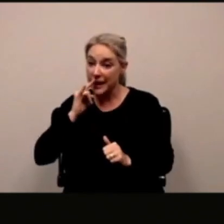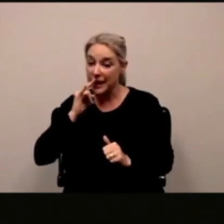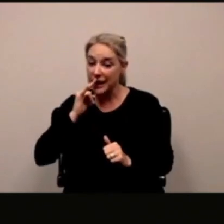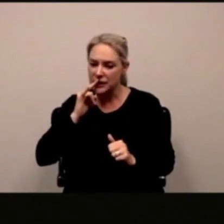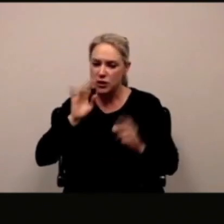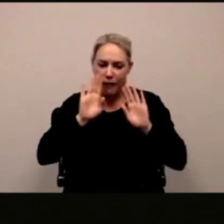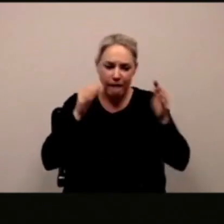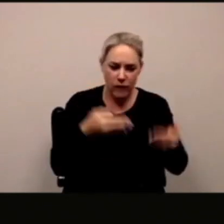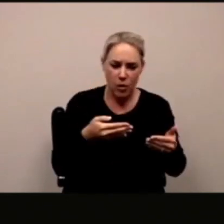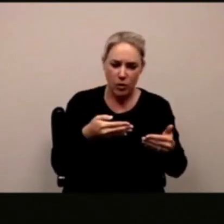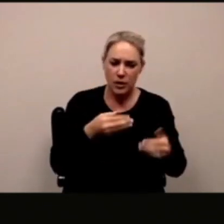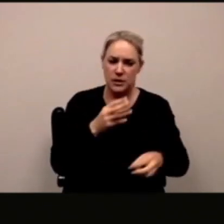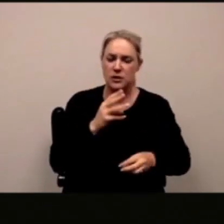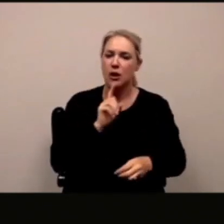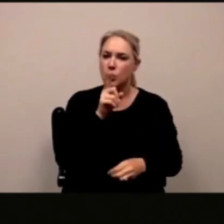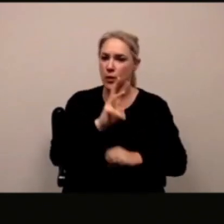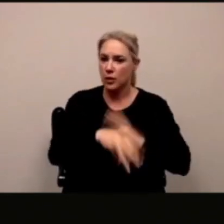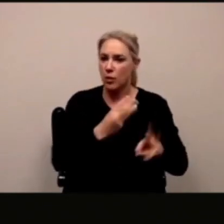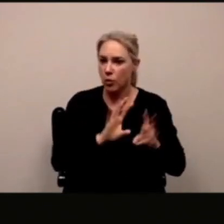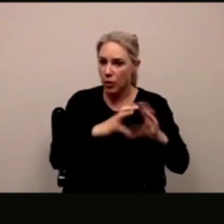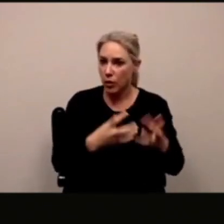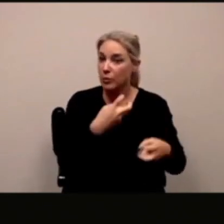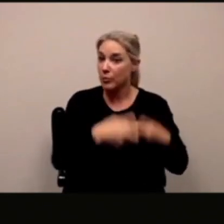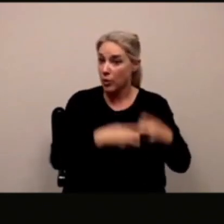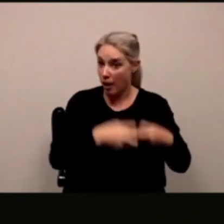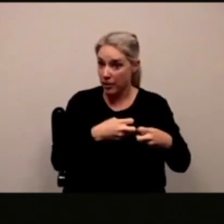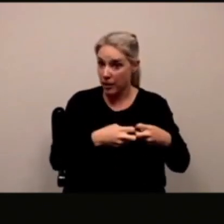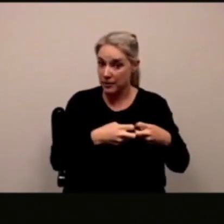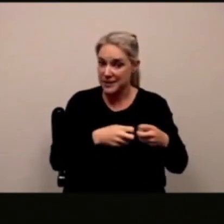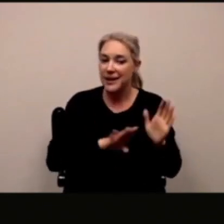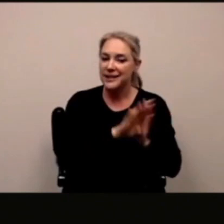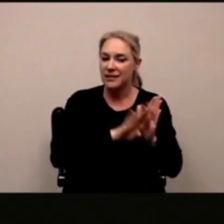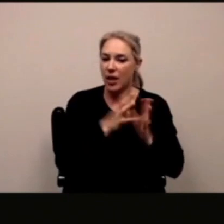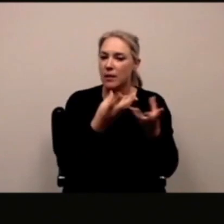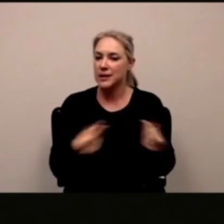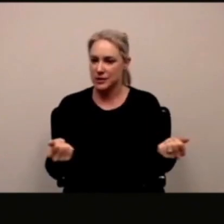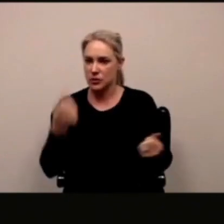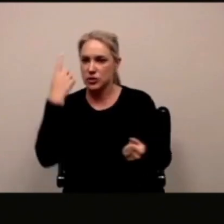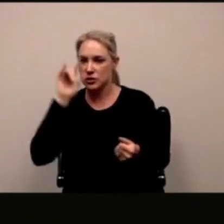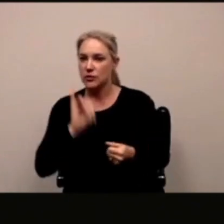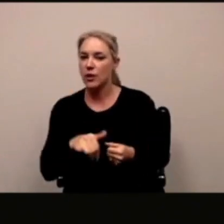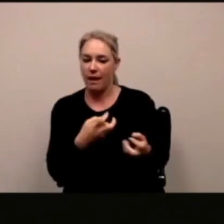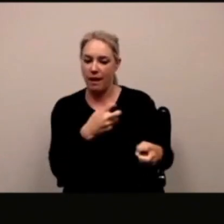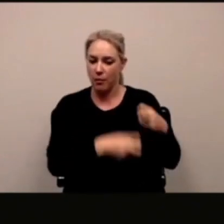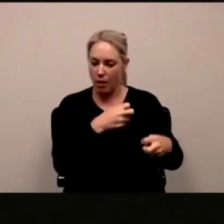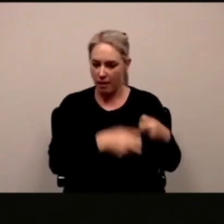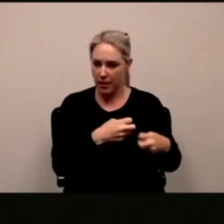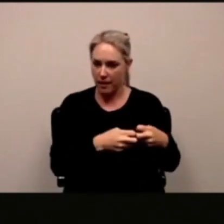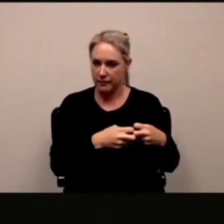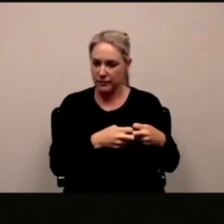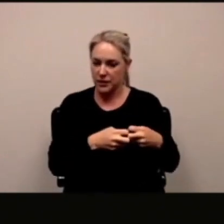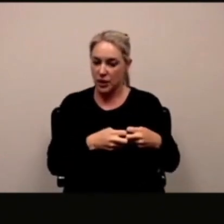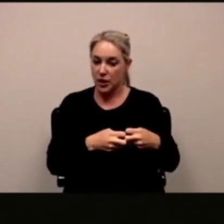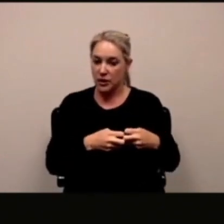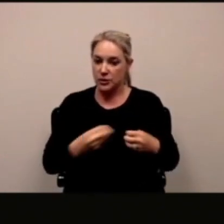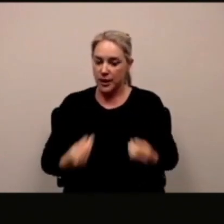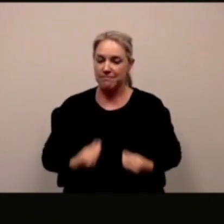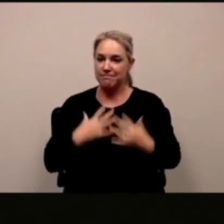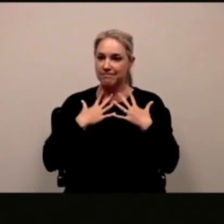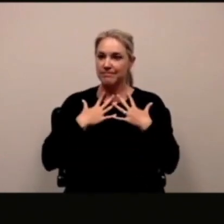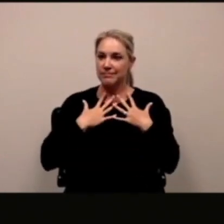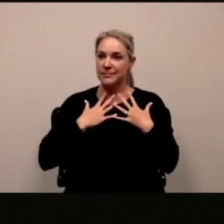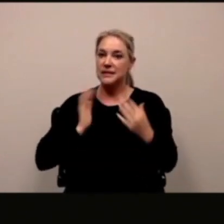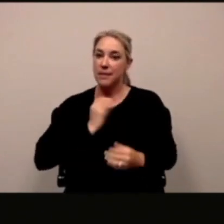and are actually creating actual solutions for it. And then that kind of got them inspired. And then basically we started doing